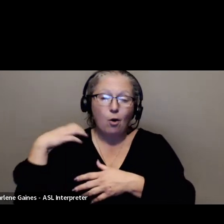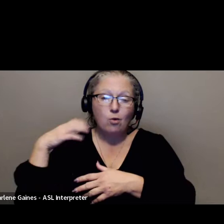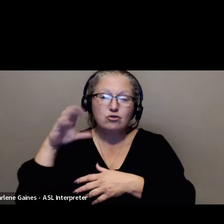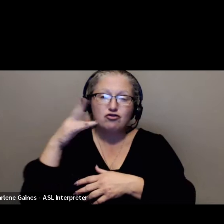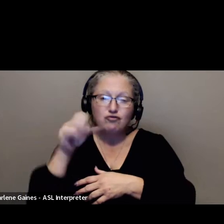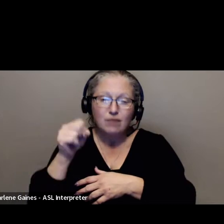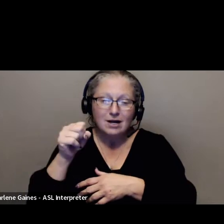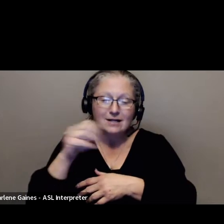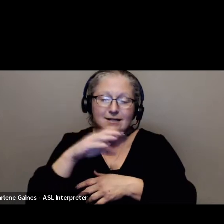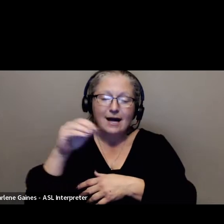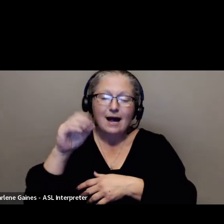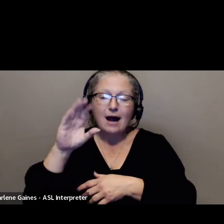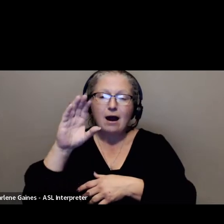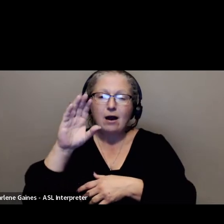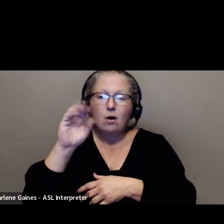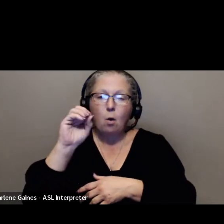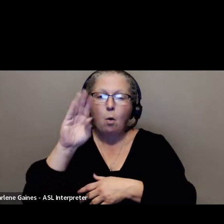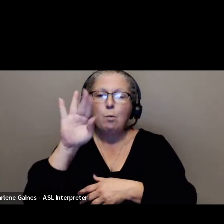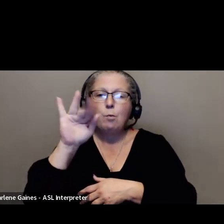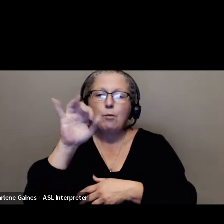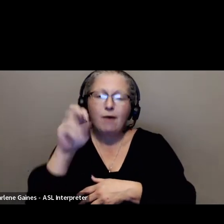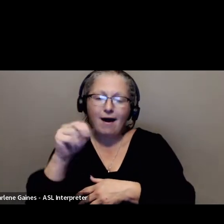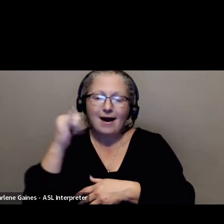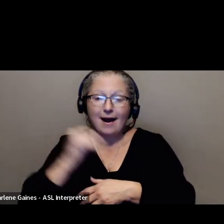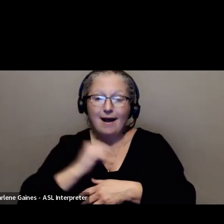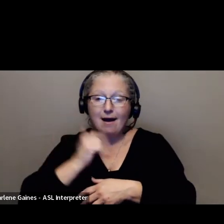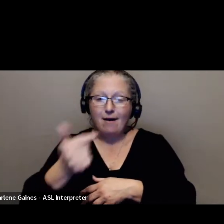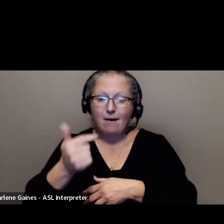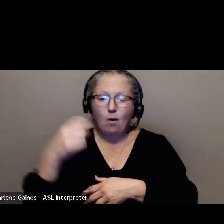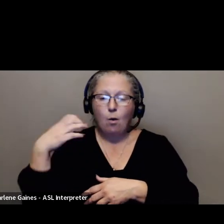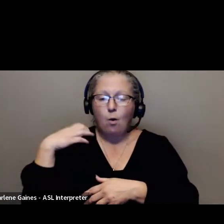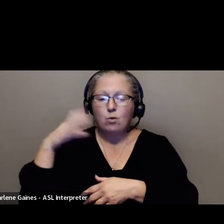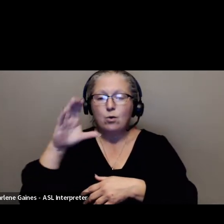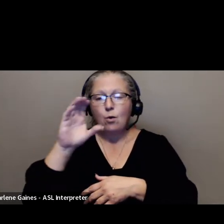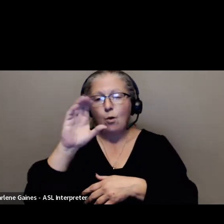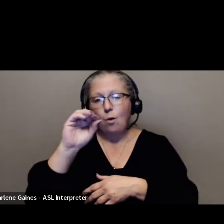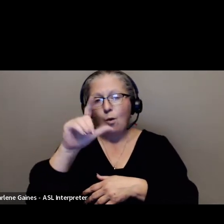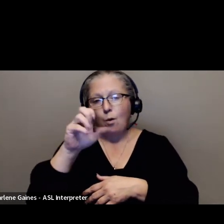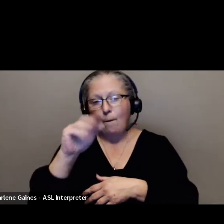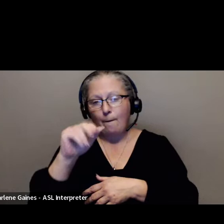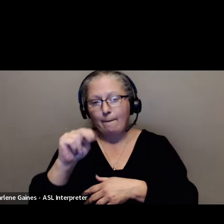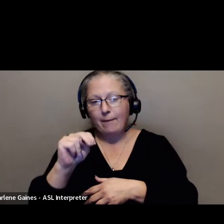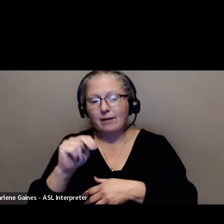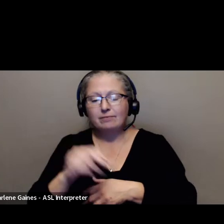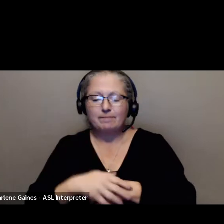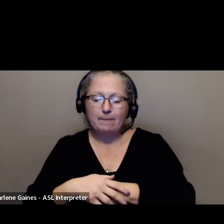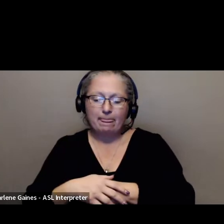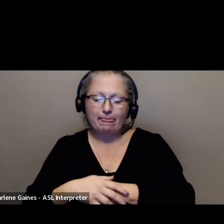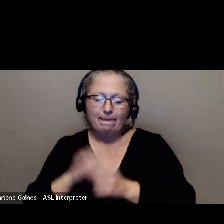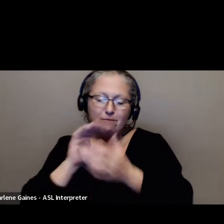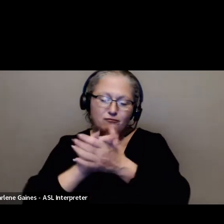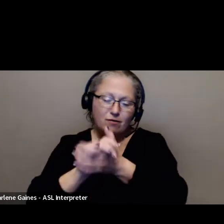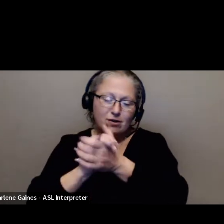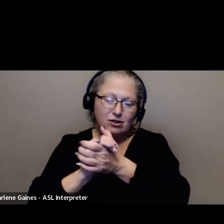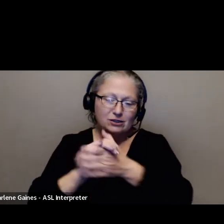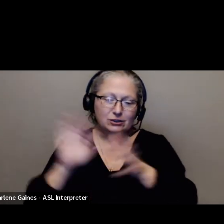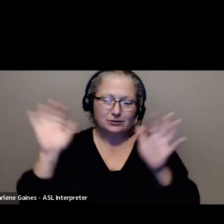Coach Steve O'Brien. And I'm going to hand it over to Coach Coleman to talk about the kids in the season. Yeah, congratulations.